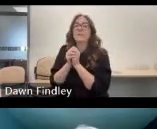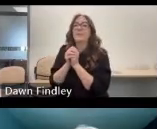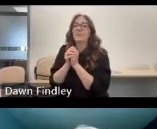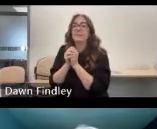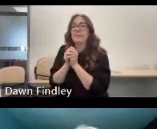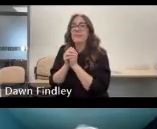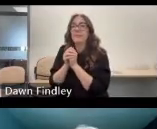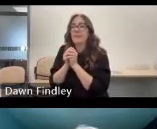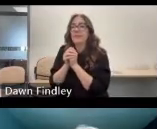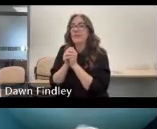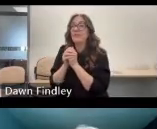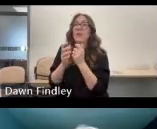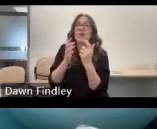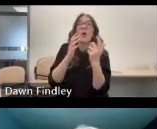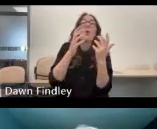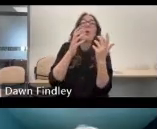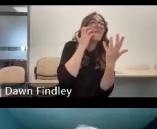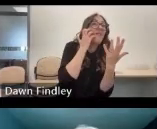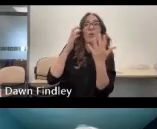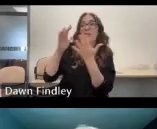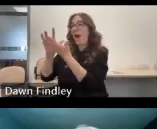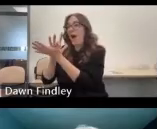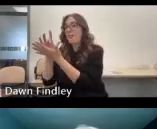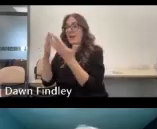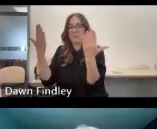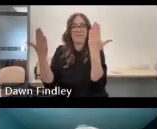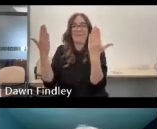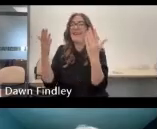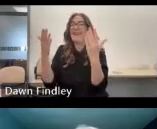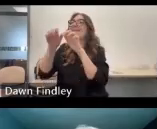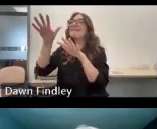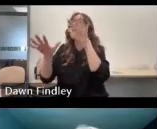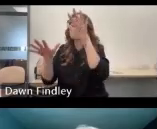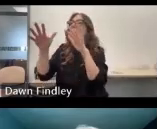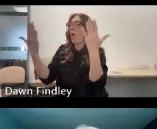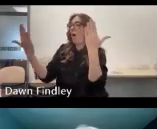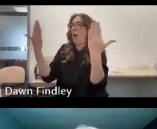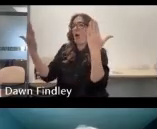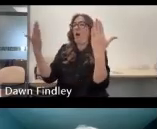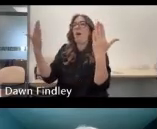expect from one device to another will be very, very similar.